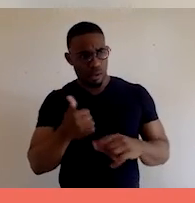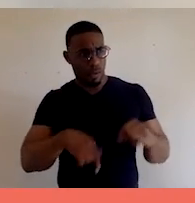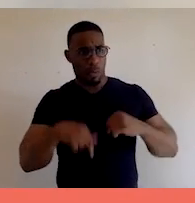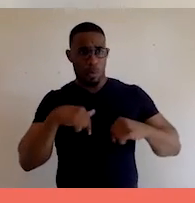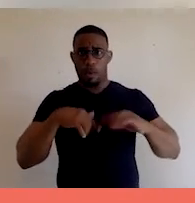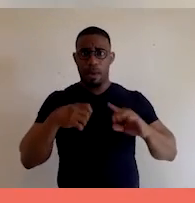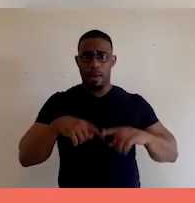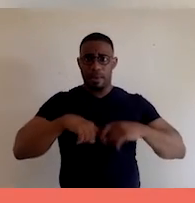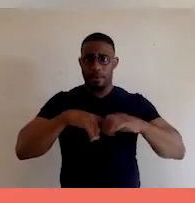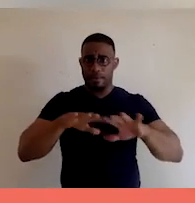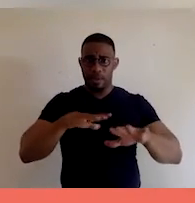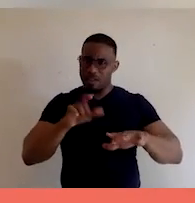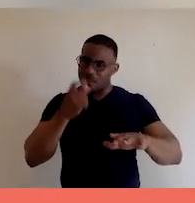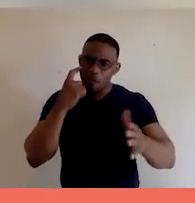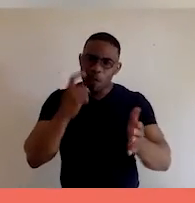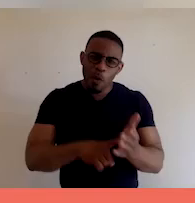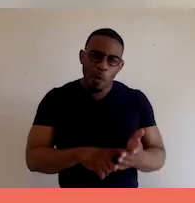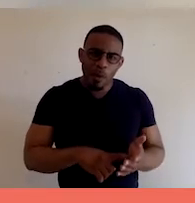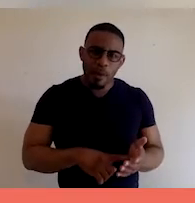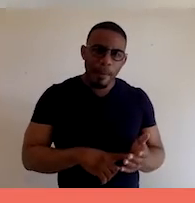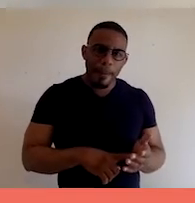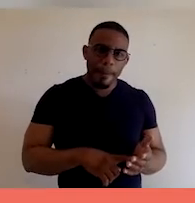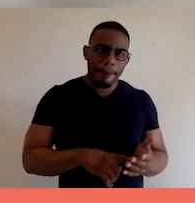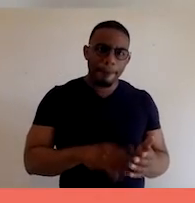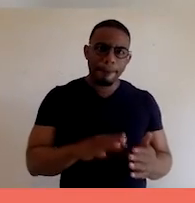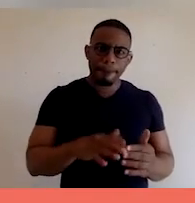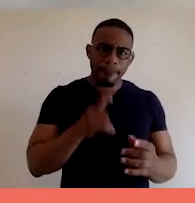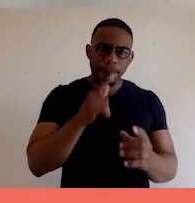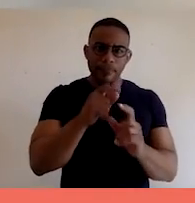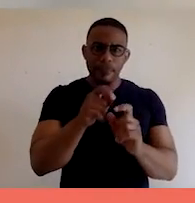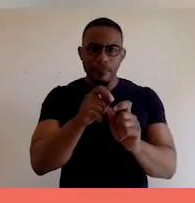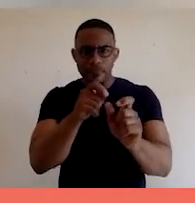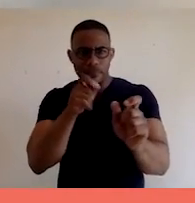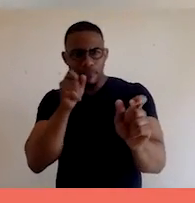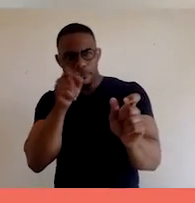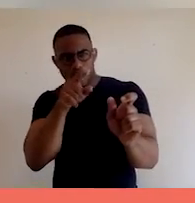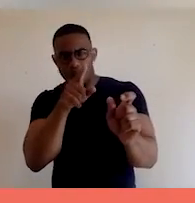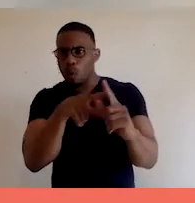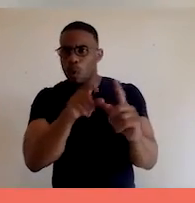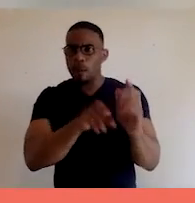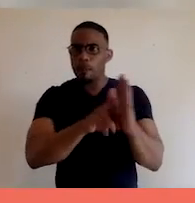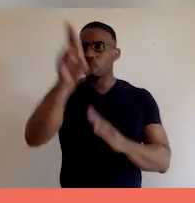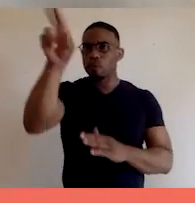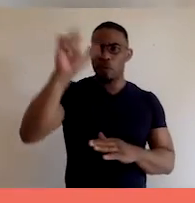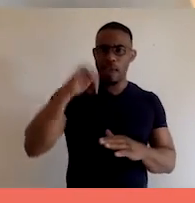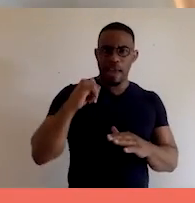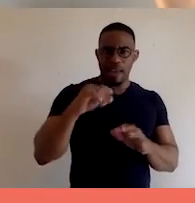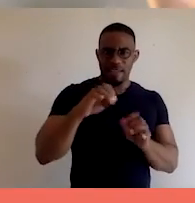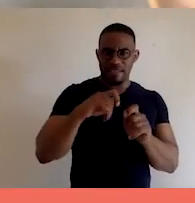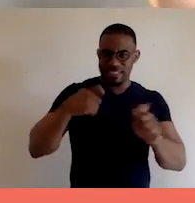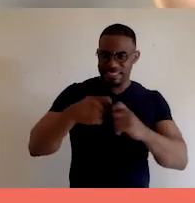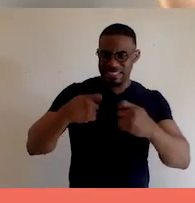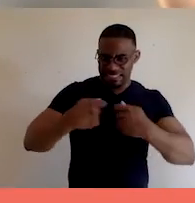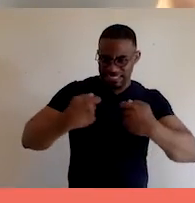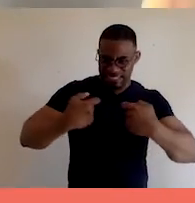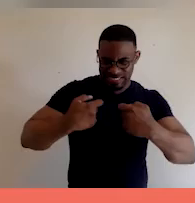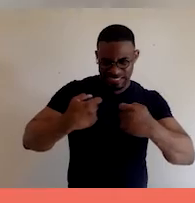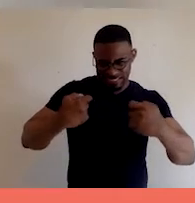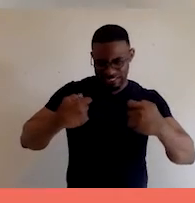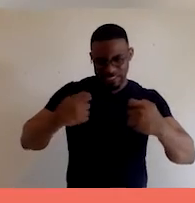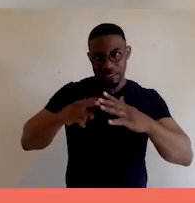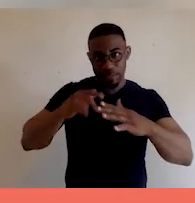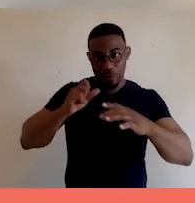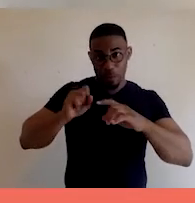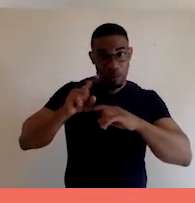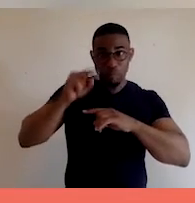back. Haven't you noticed, like on a slingshot or like a catapult, you have that tension, and that tension just means you're going